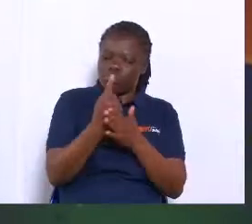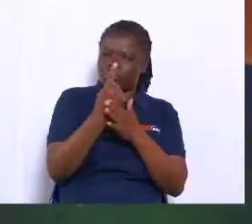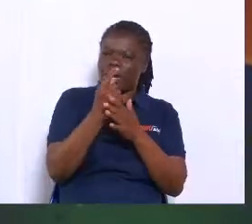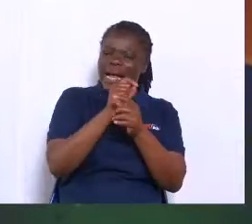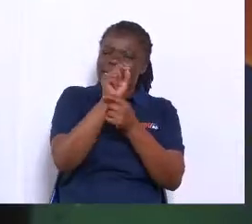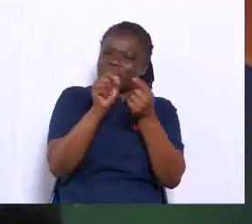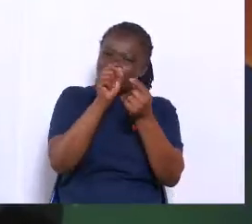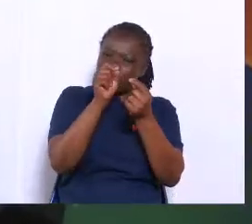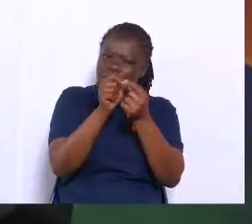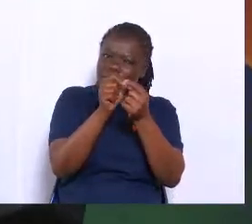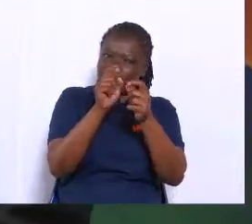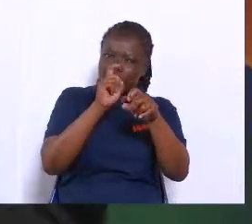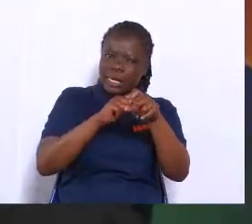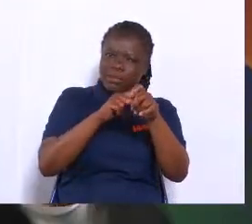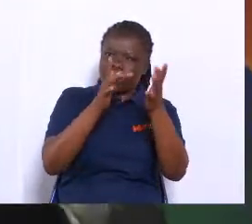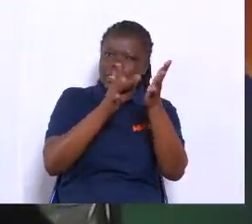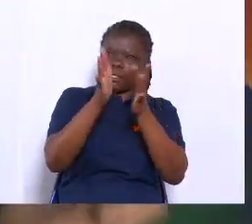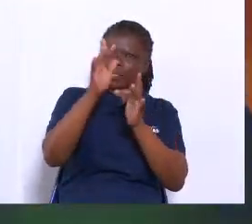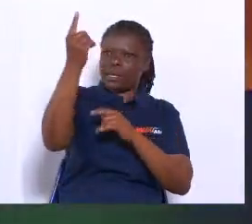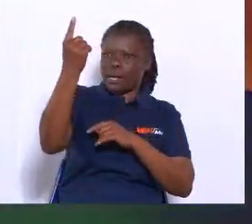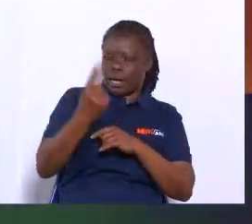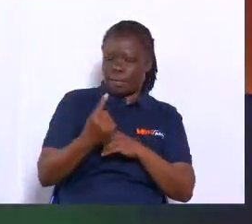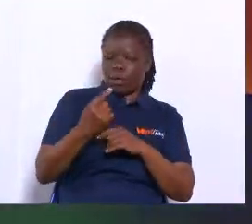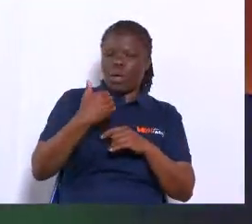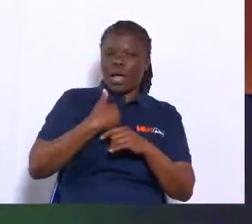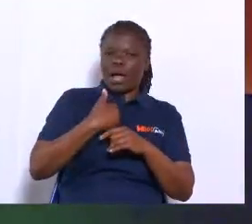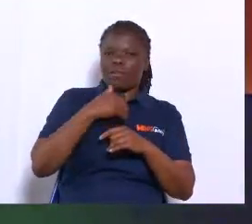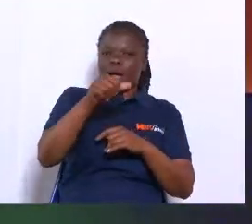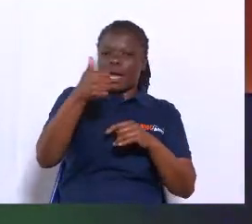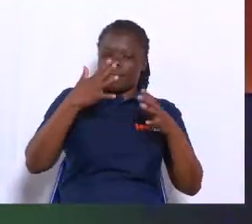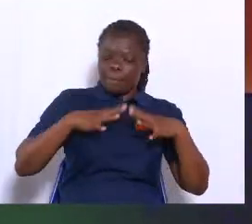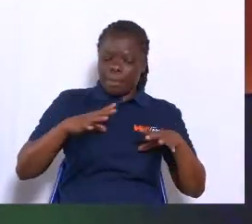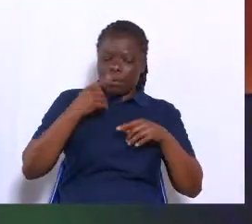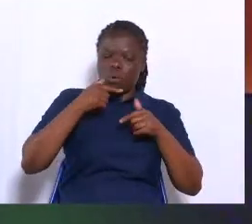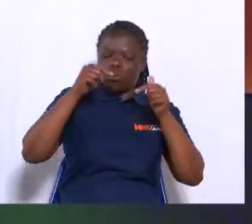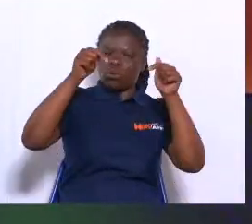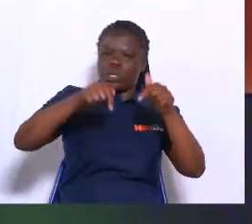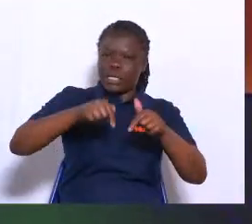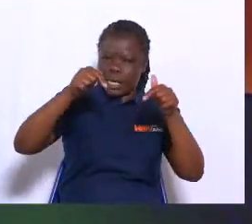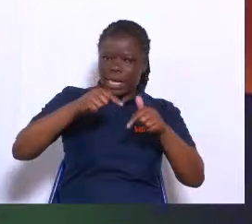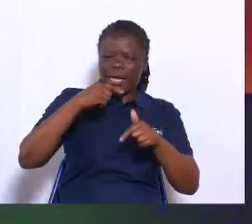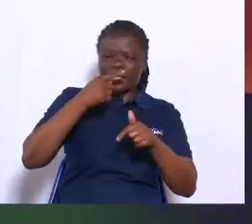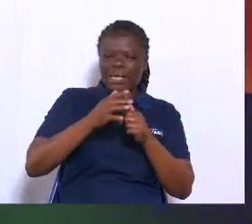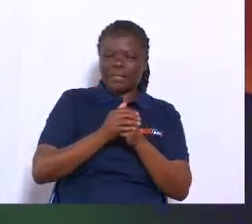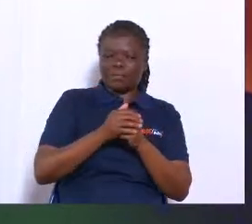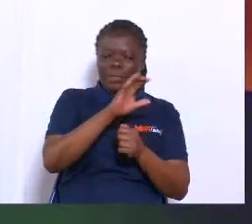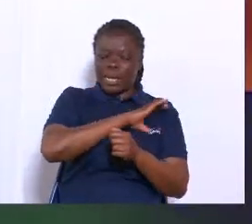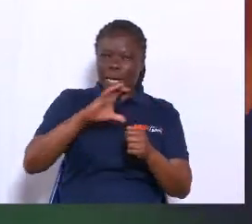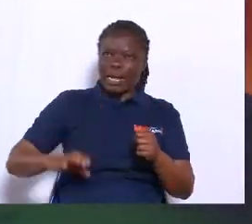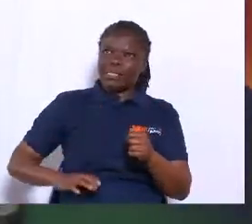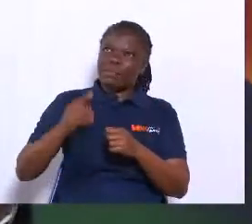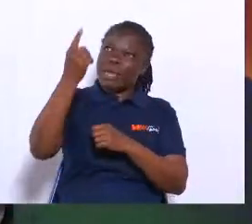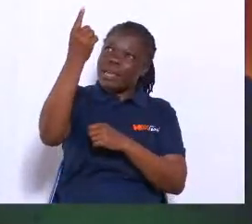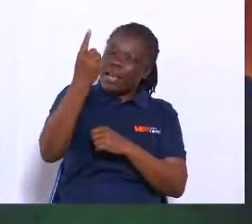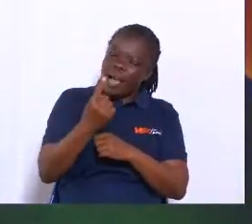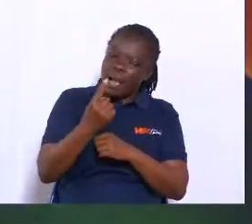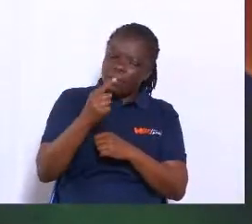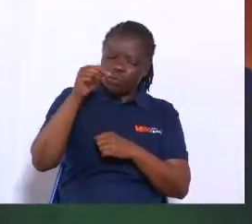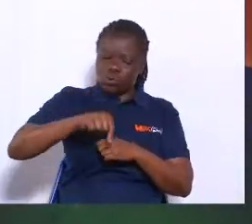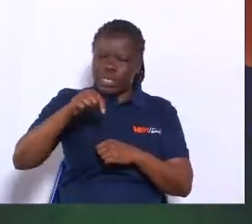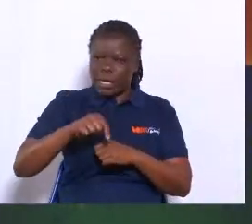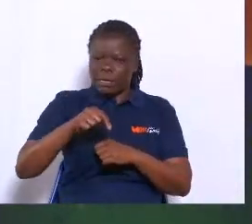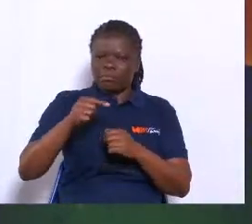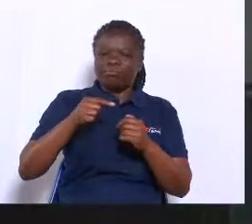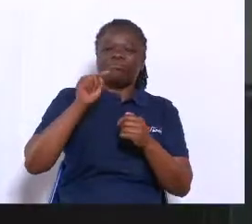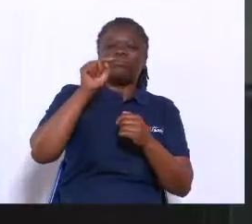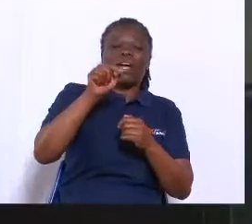for Jesus coming. There are those people who today are saying, oh, Christ may come in this date or